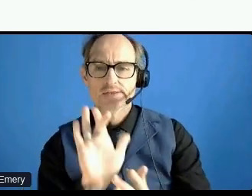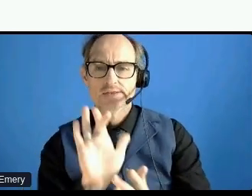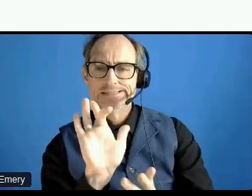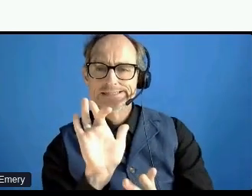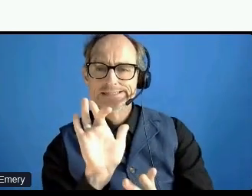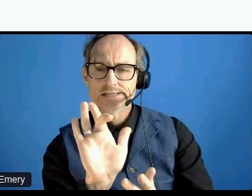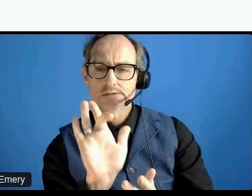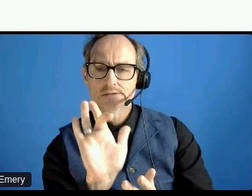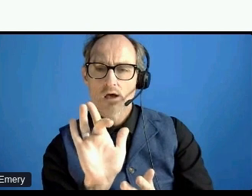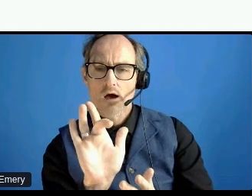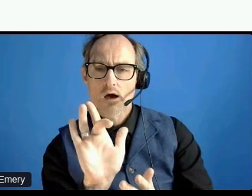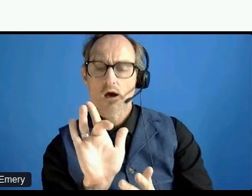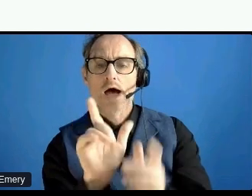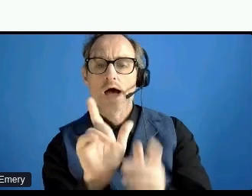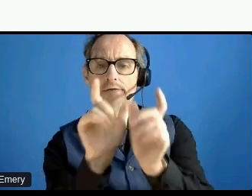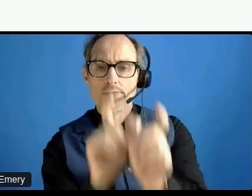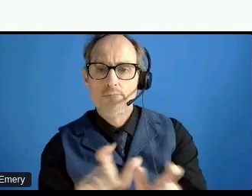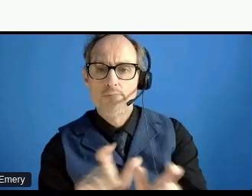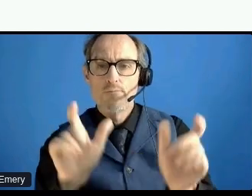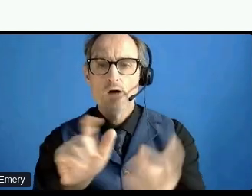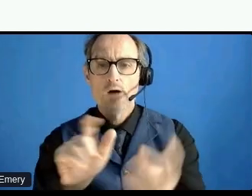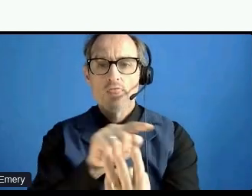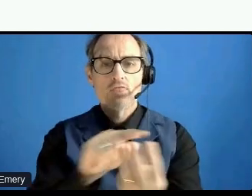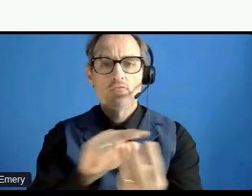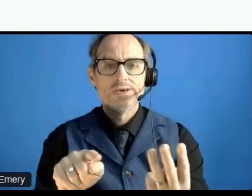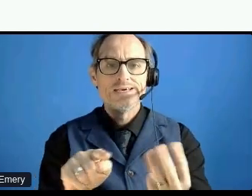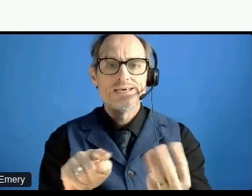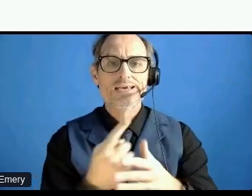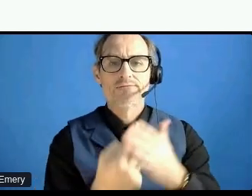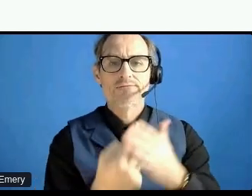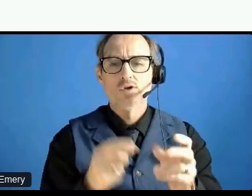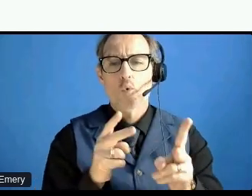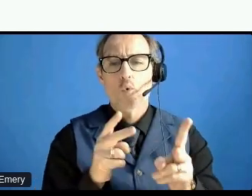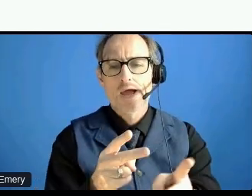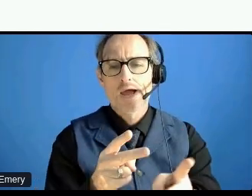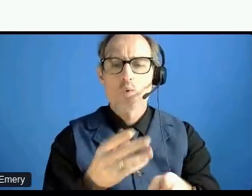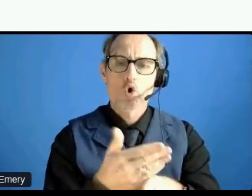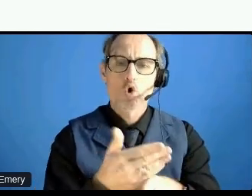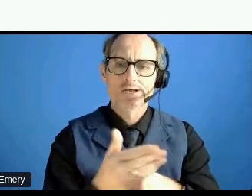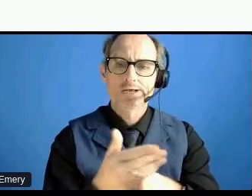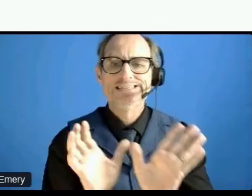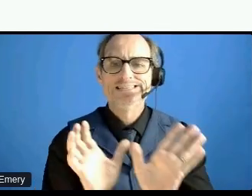tiles: individual ways of working, teamwork and collaboration, meetings and events.